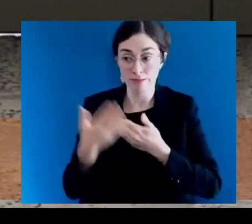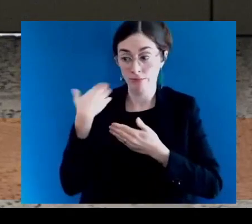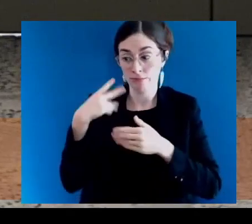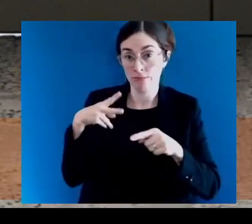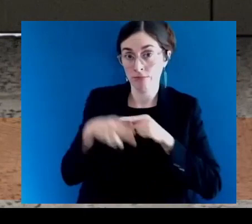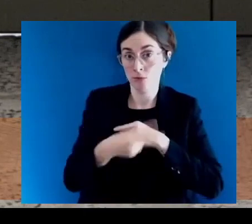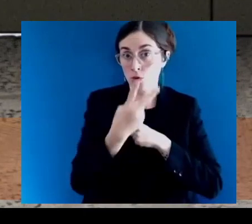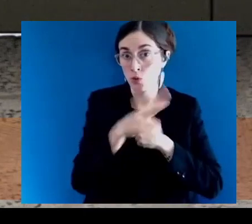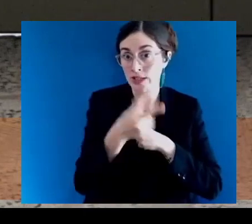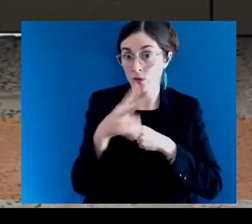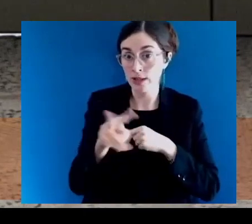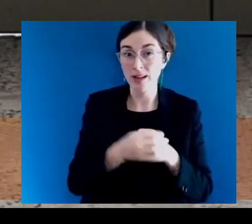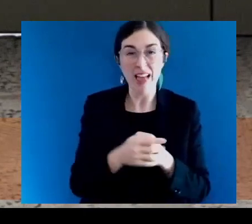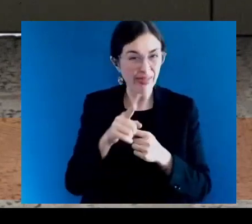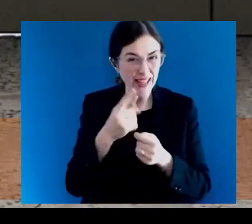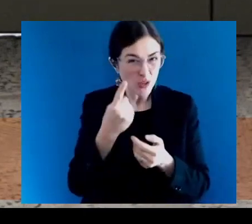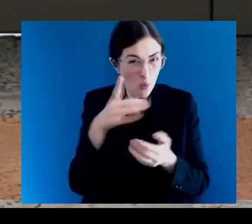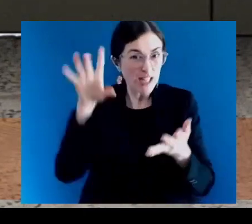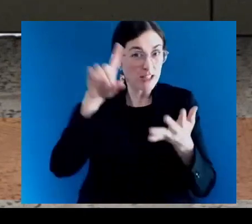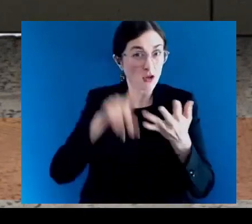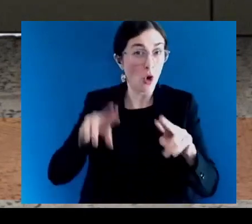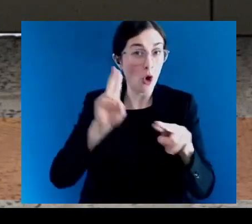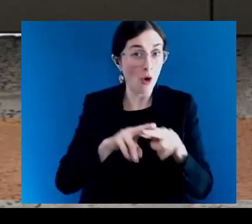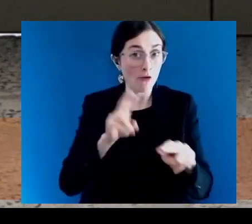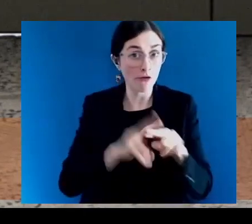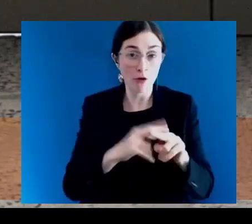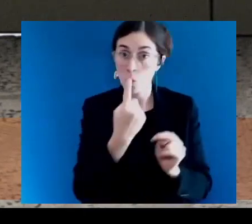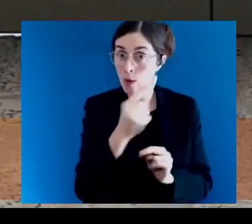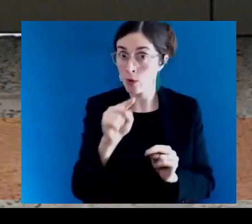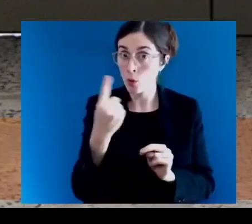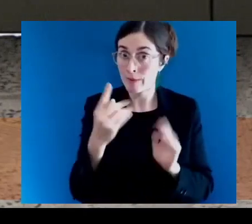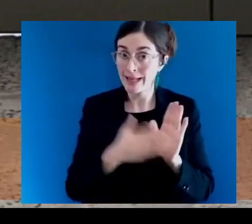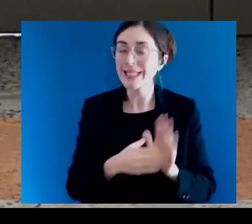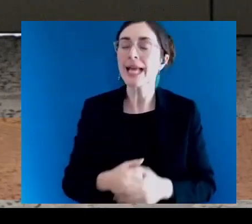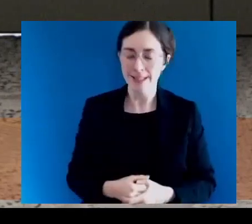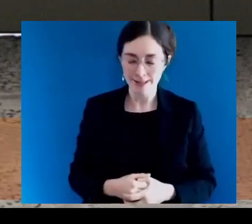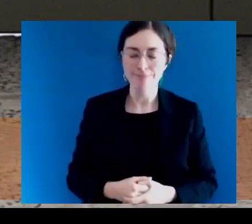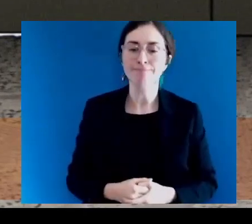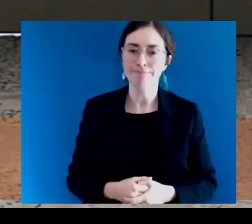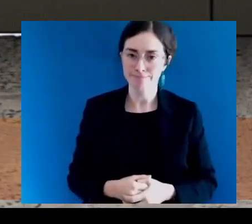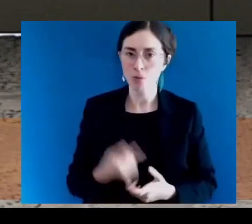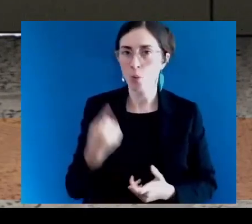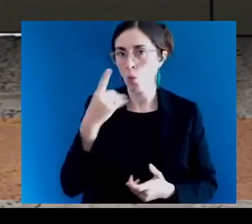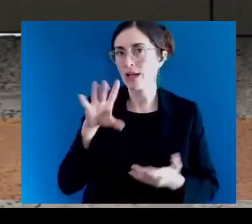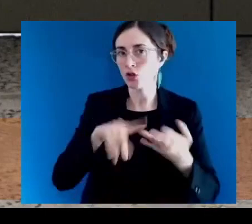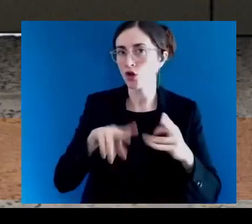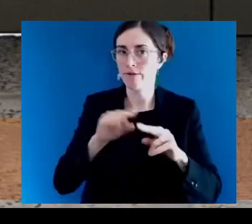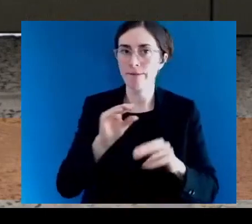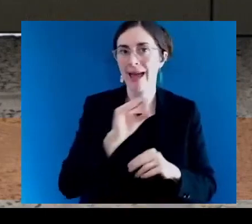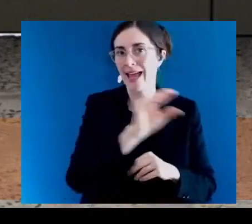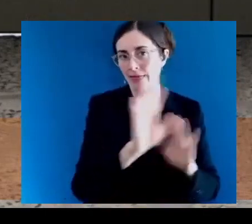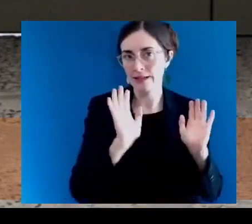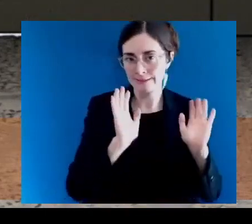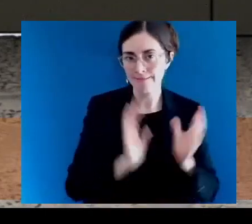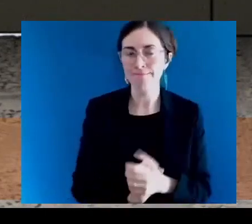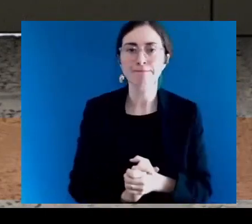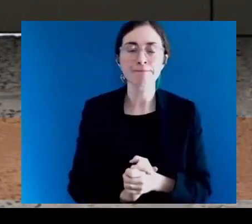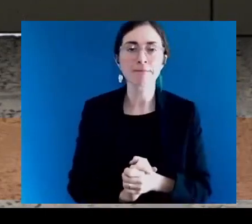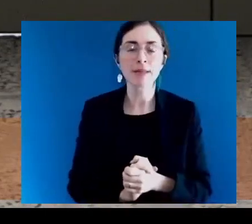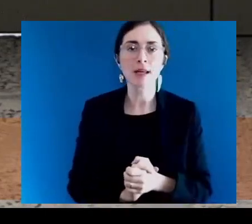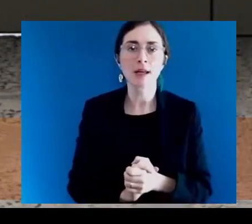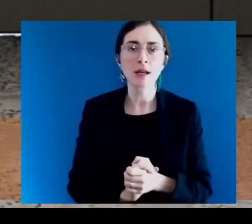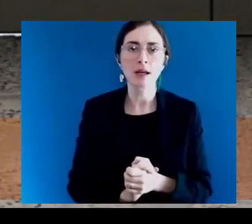is that a one-off $1.1 million? Yes. And registered Aboriginal parties,